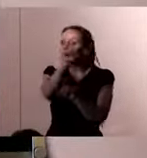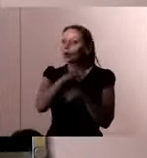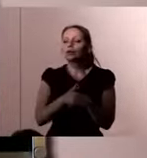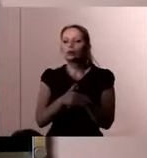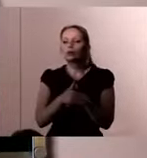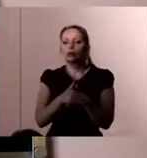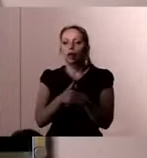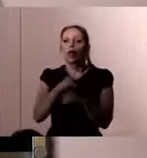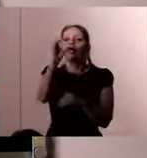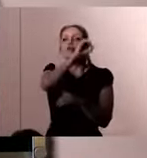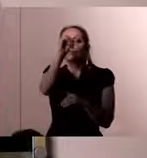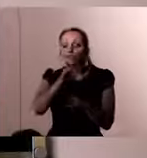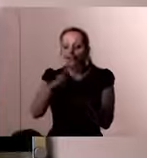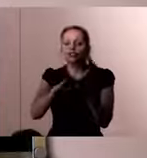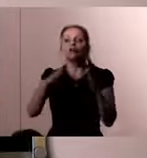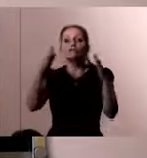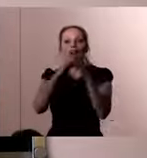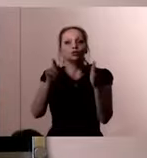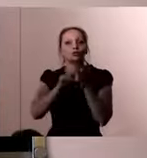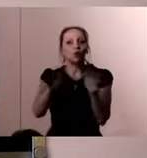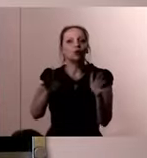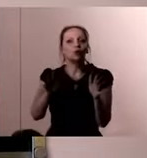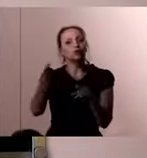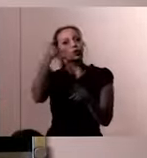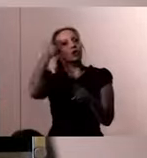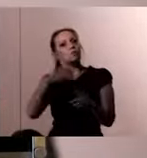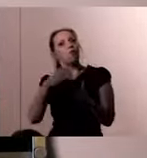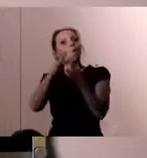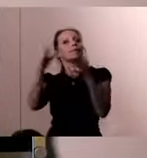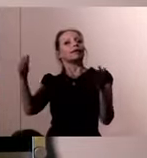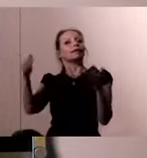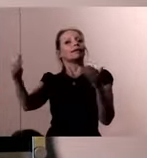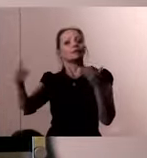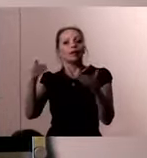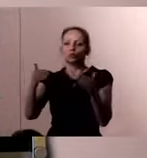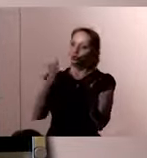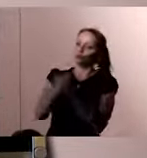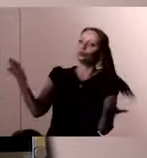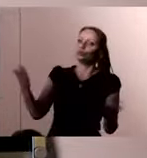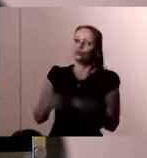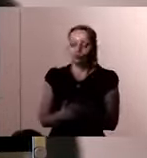the proportion of houses that seem to have sold is much, much larger in the end.